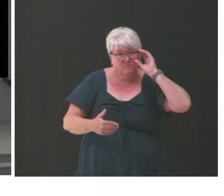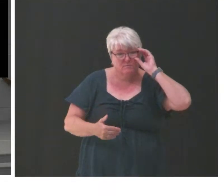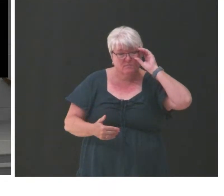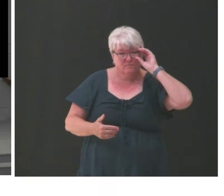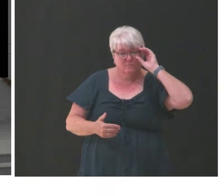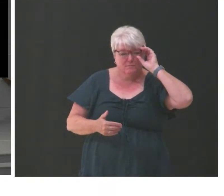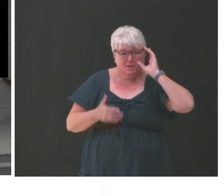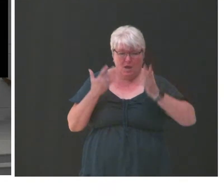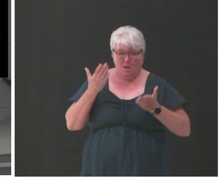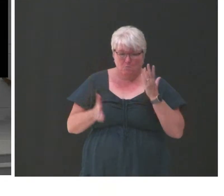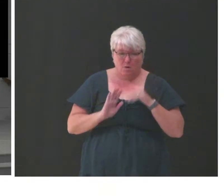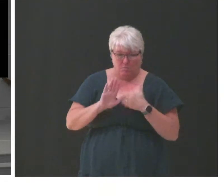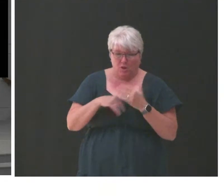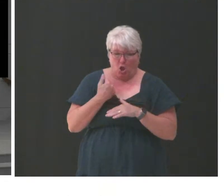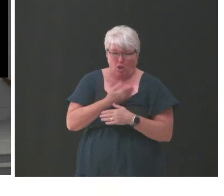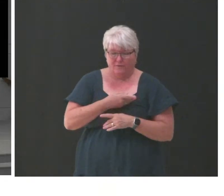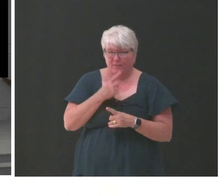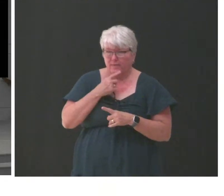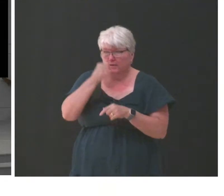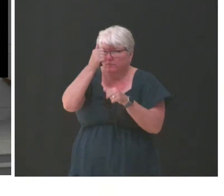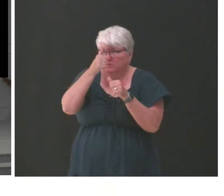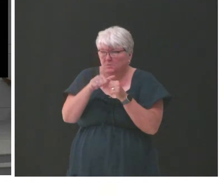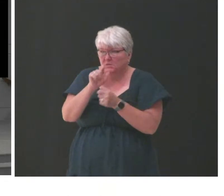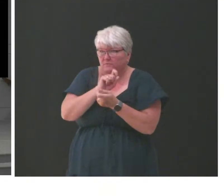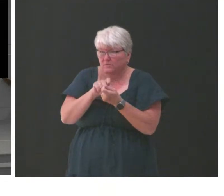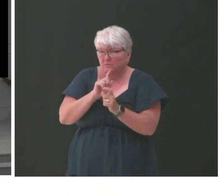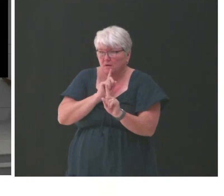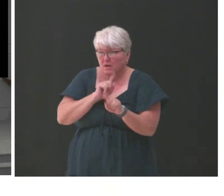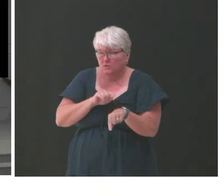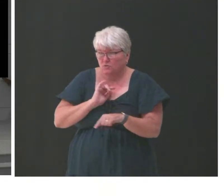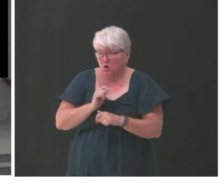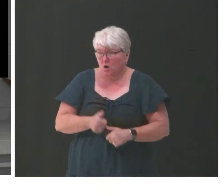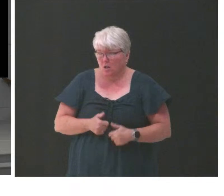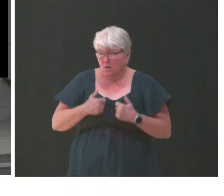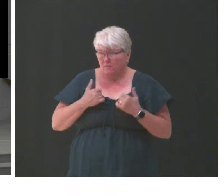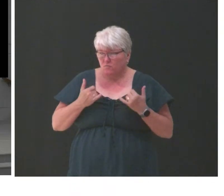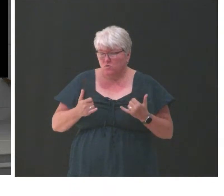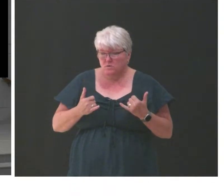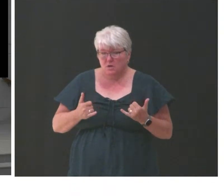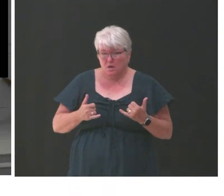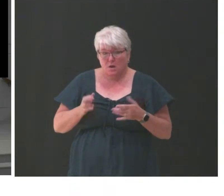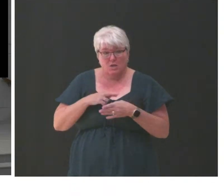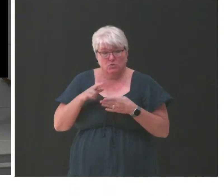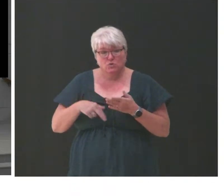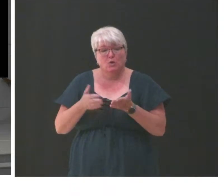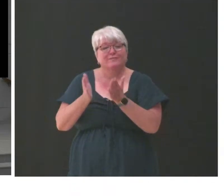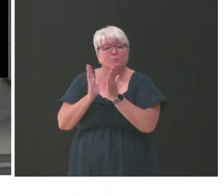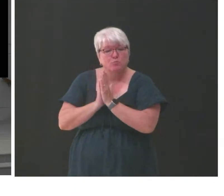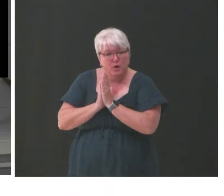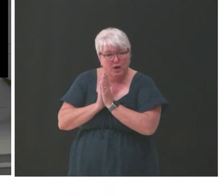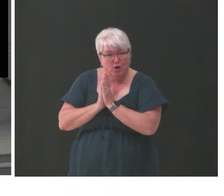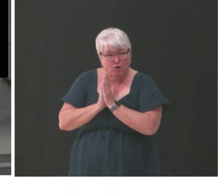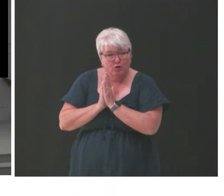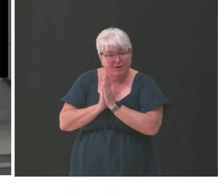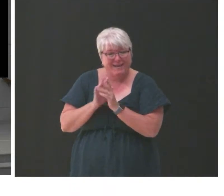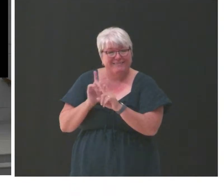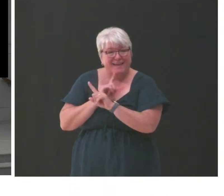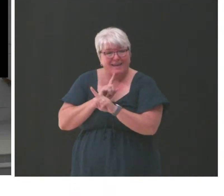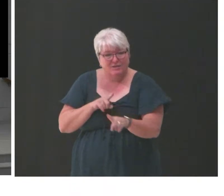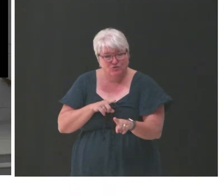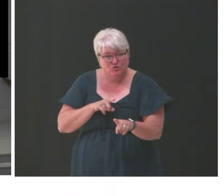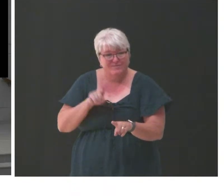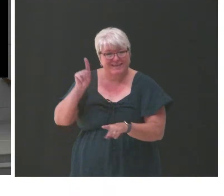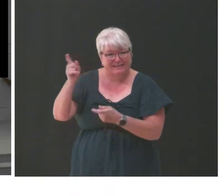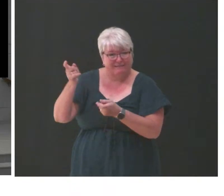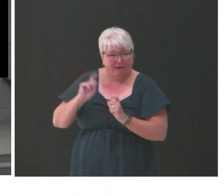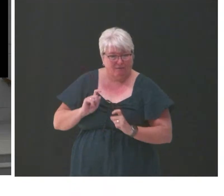And probably every single one of us are living specific answers to those things in our life right now as a result of a prayer we've prayed and an answer that